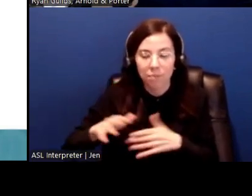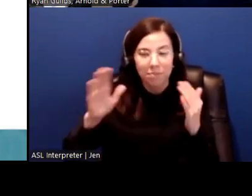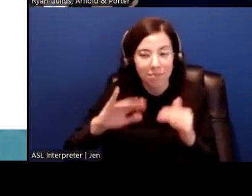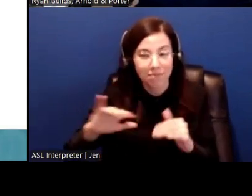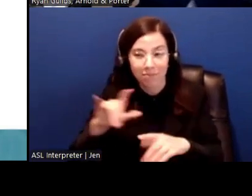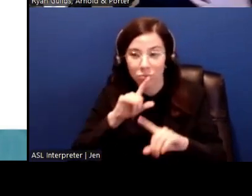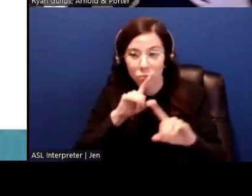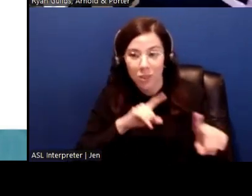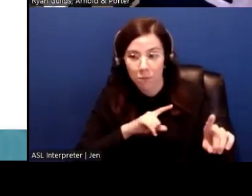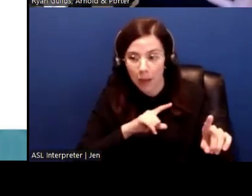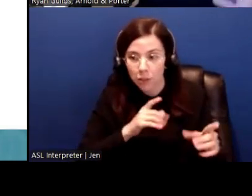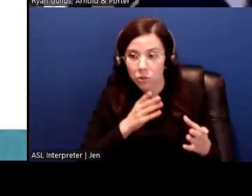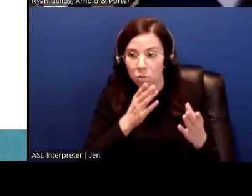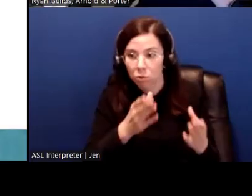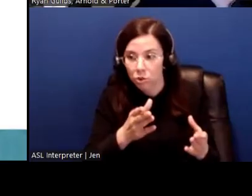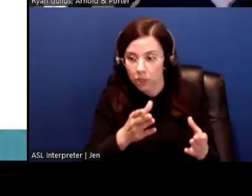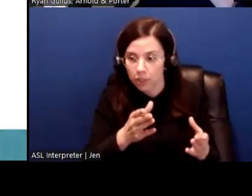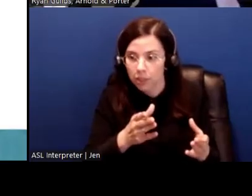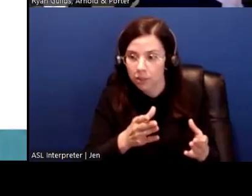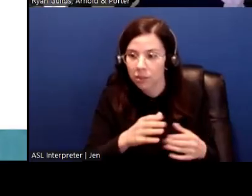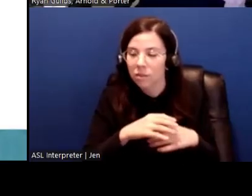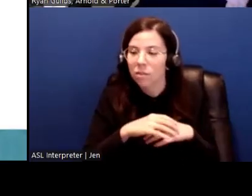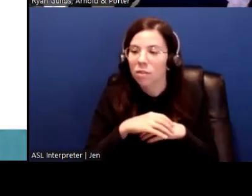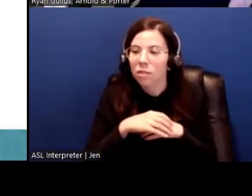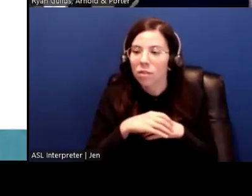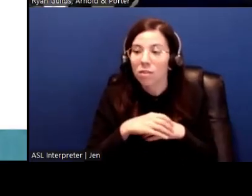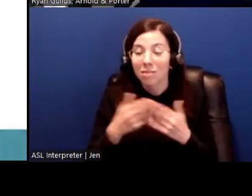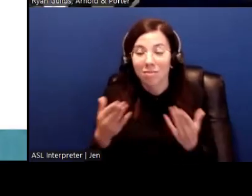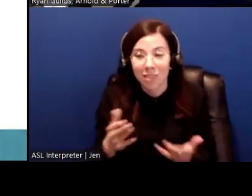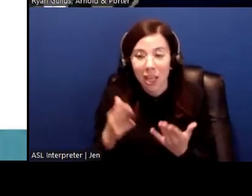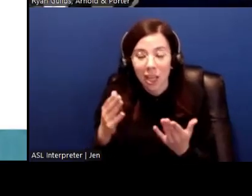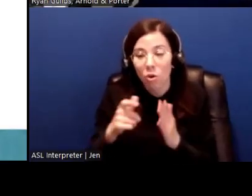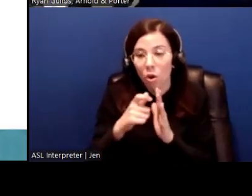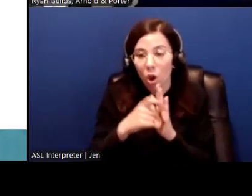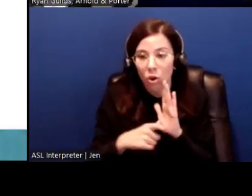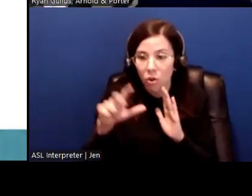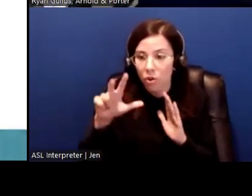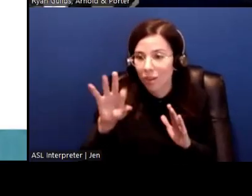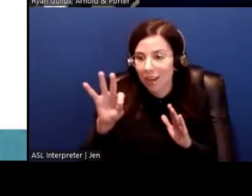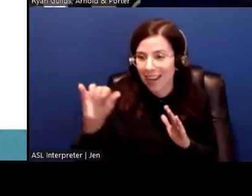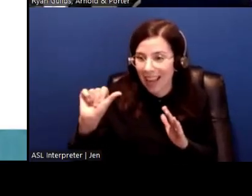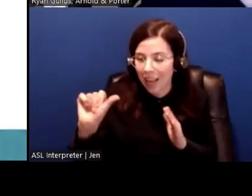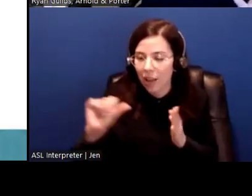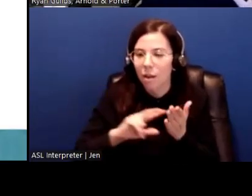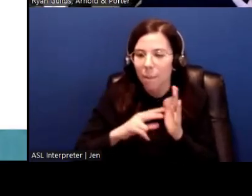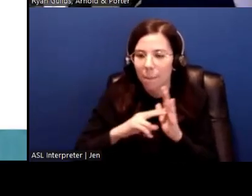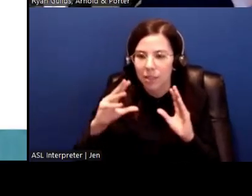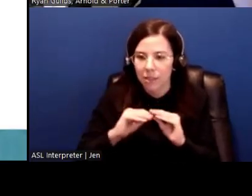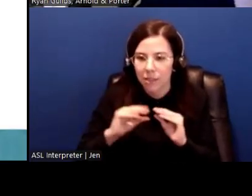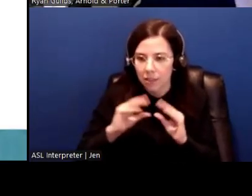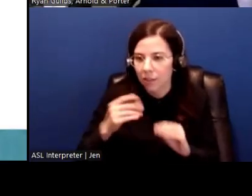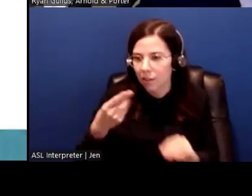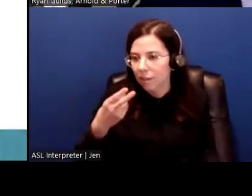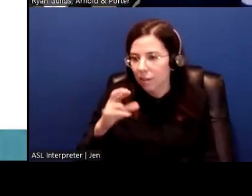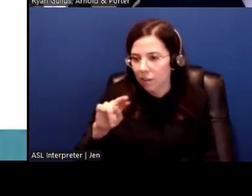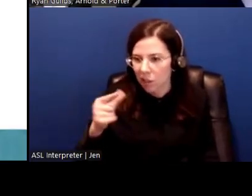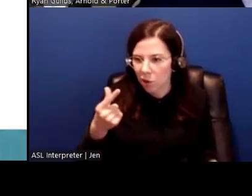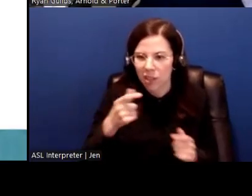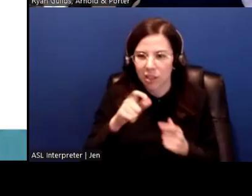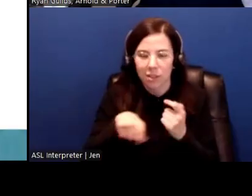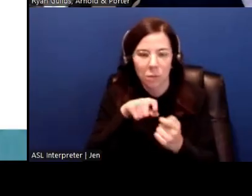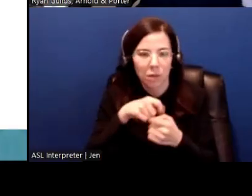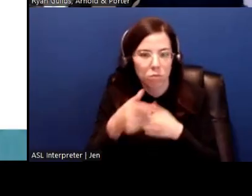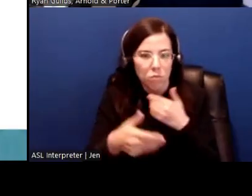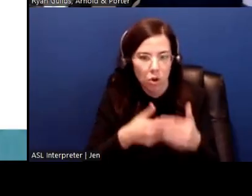to motions, and then there's hearings. Here, the Article 39A is what they call a hearing. There's a specific process for having a hearing, and it's under